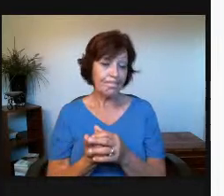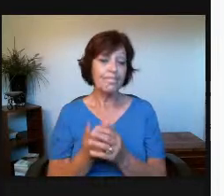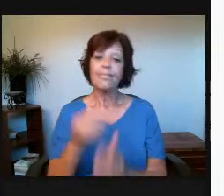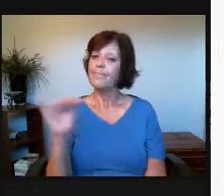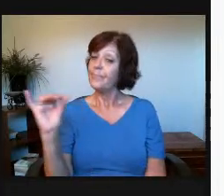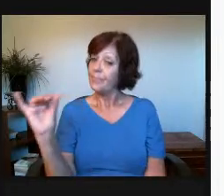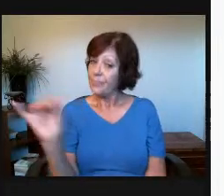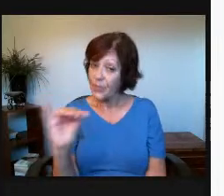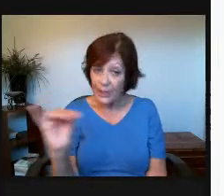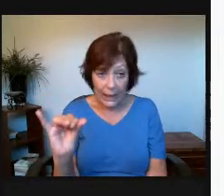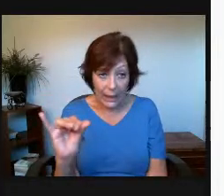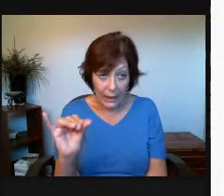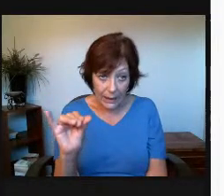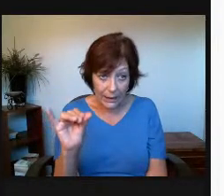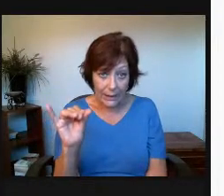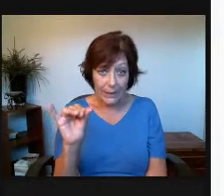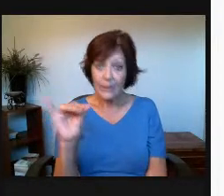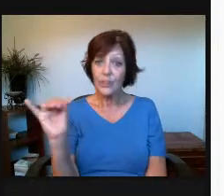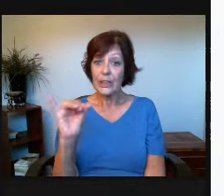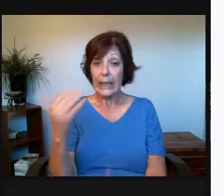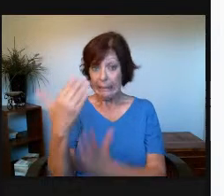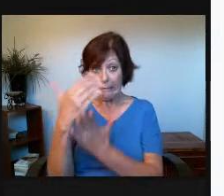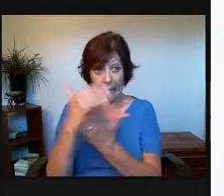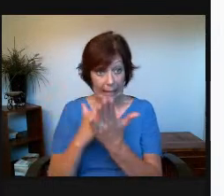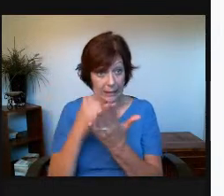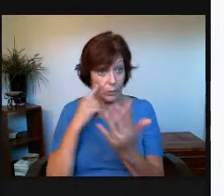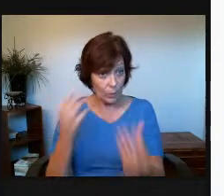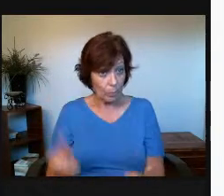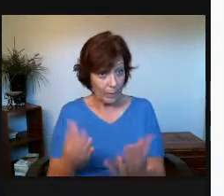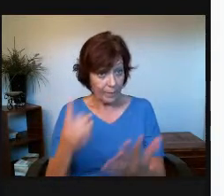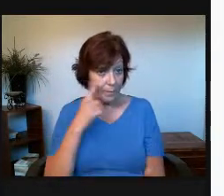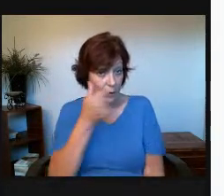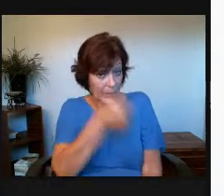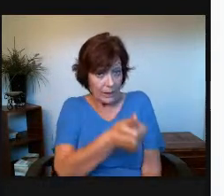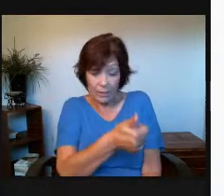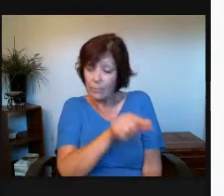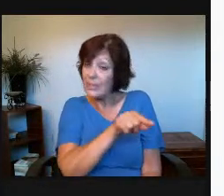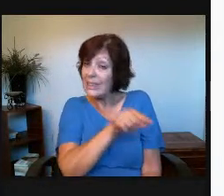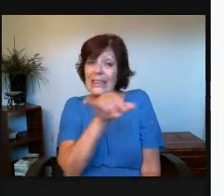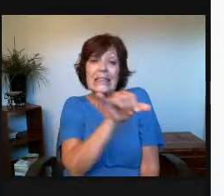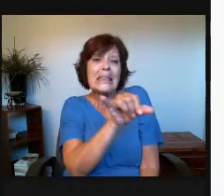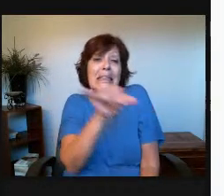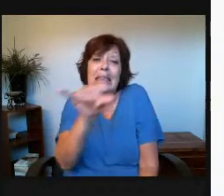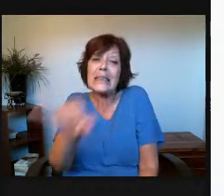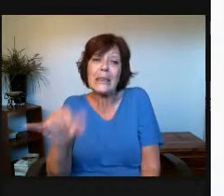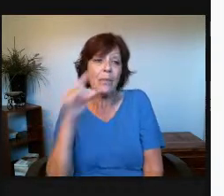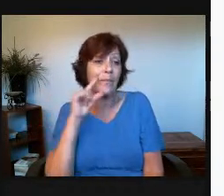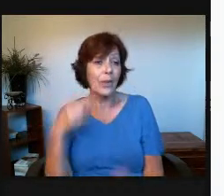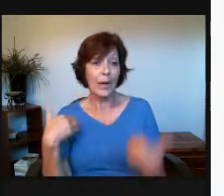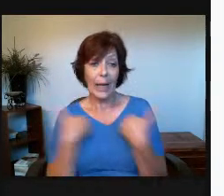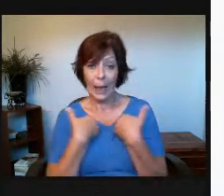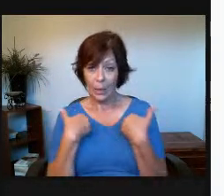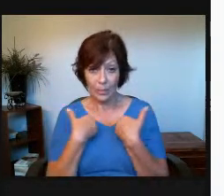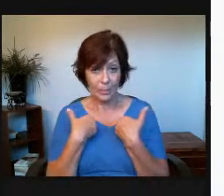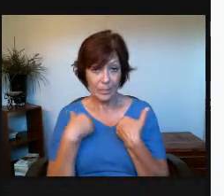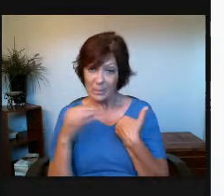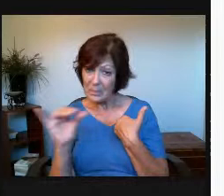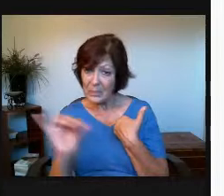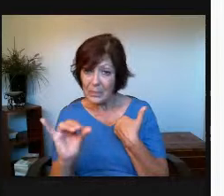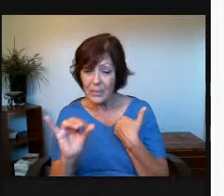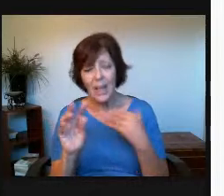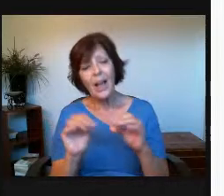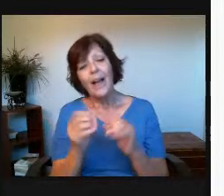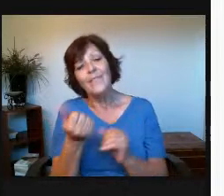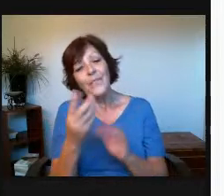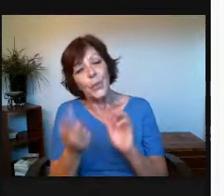like the list we've provided for yourself, very similar for the animals. There's a